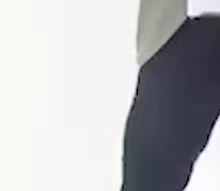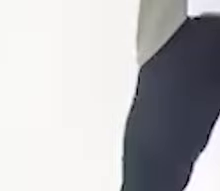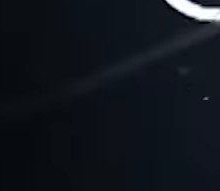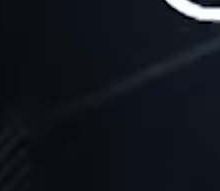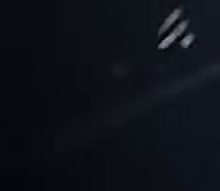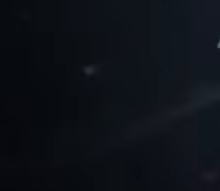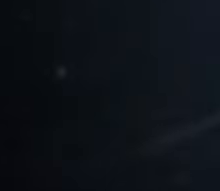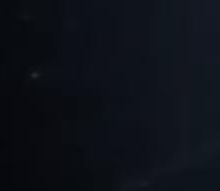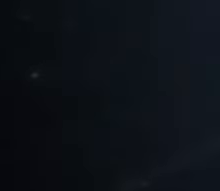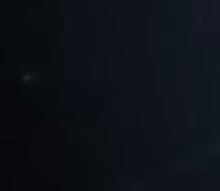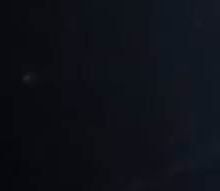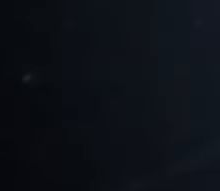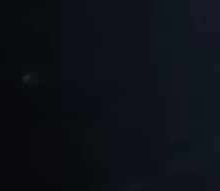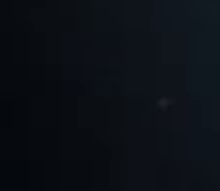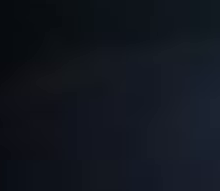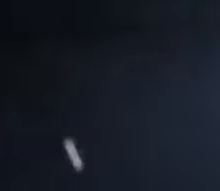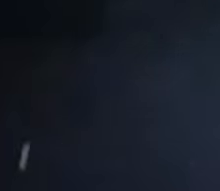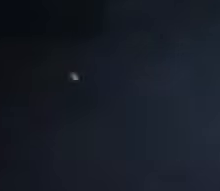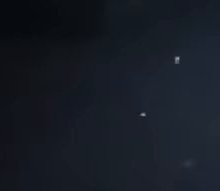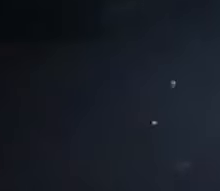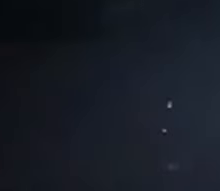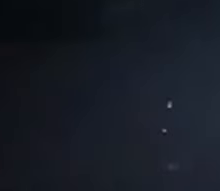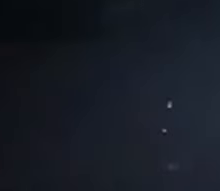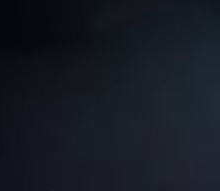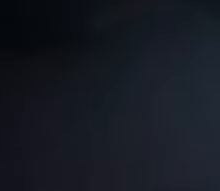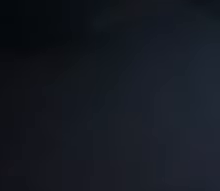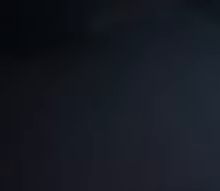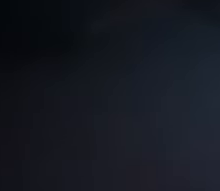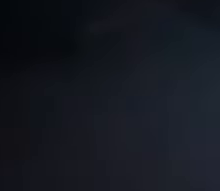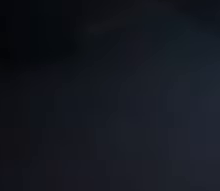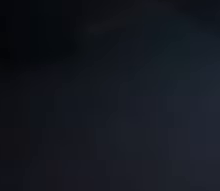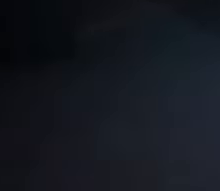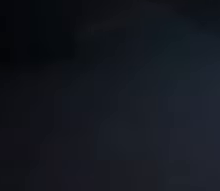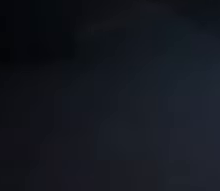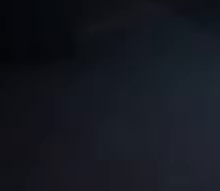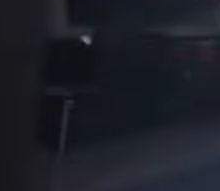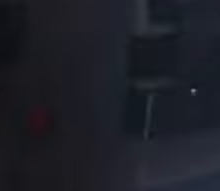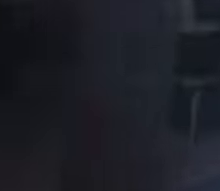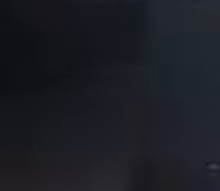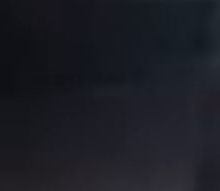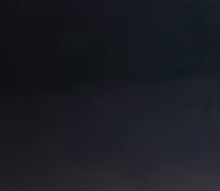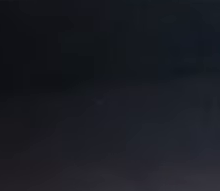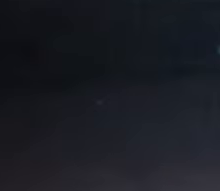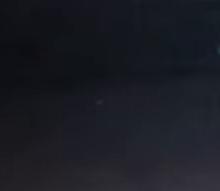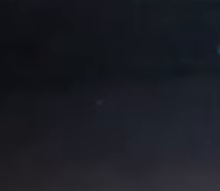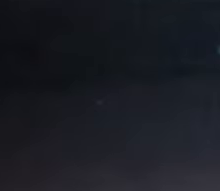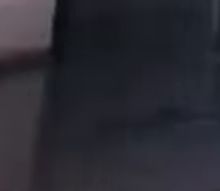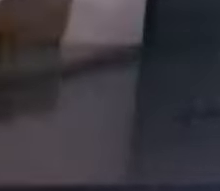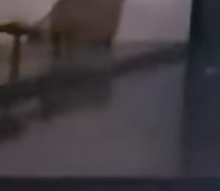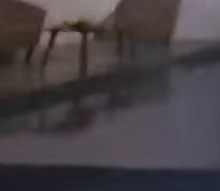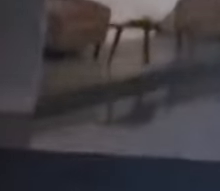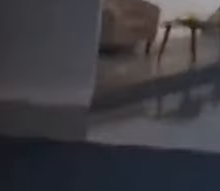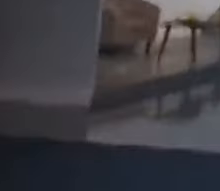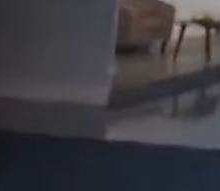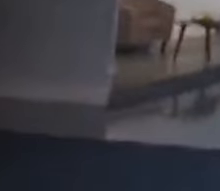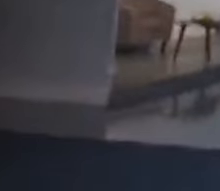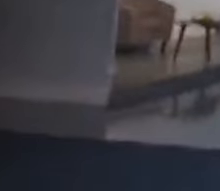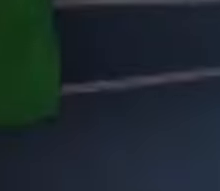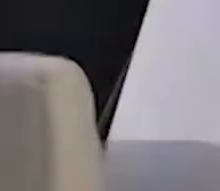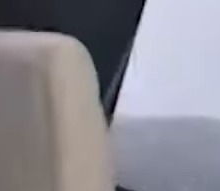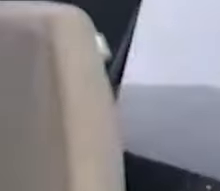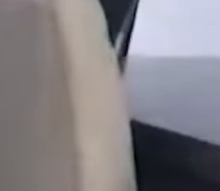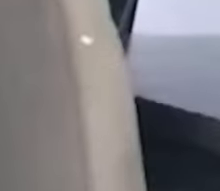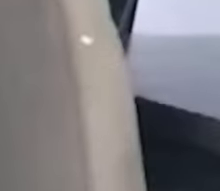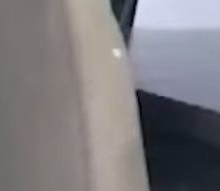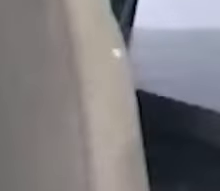your one-stop shop for all your creative needs, with over 2,800 square feet to work with. Take your creative concept to the final product at GM